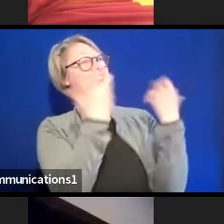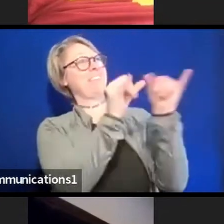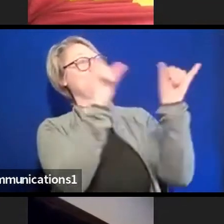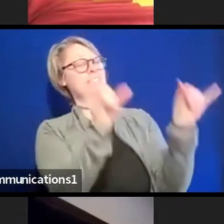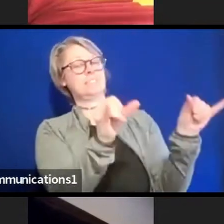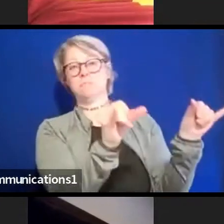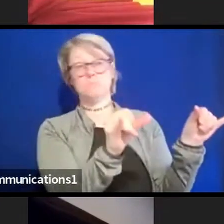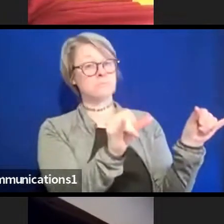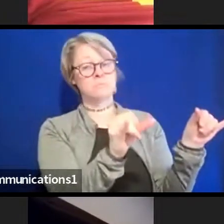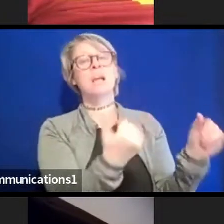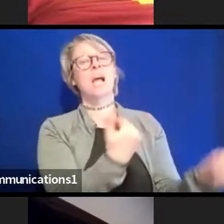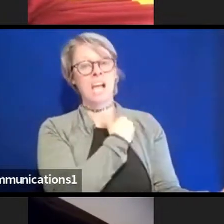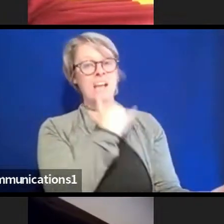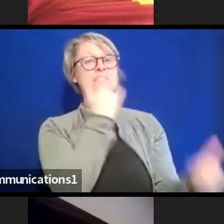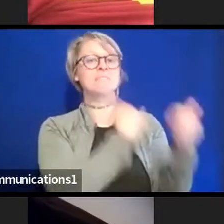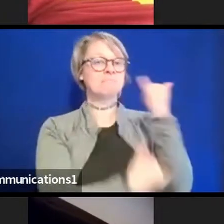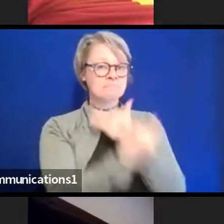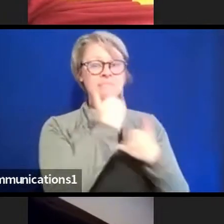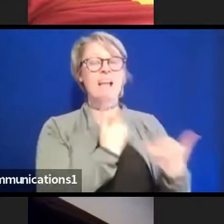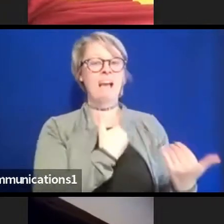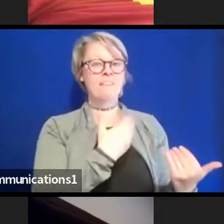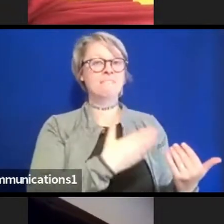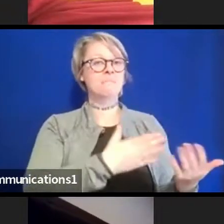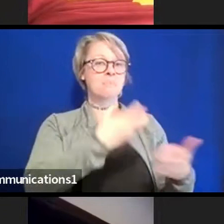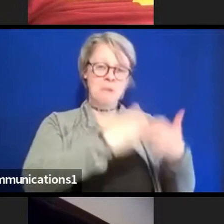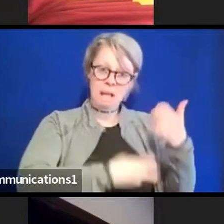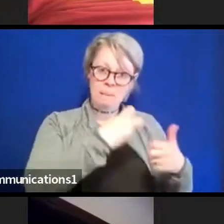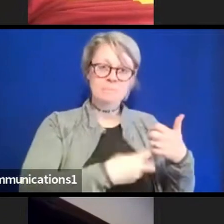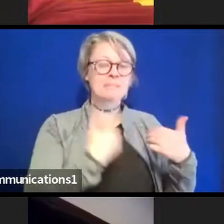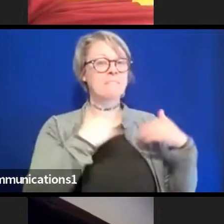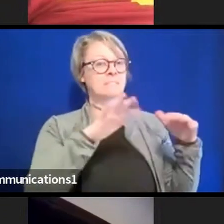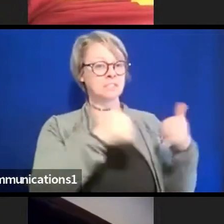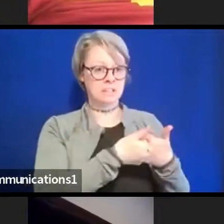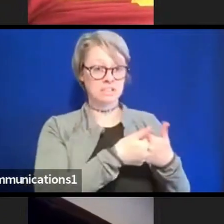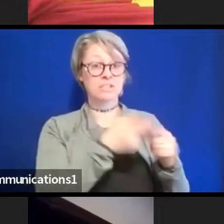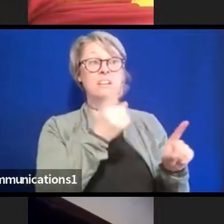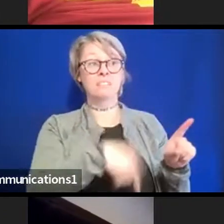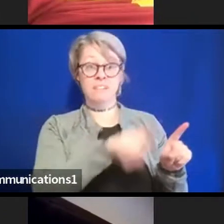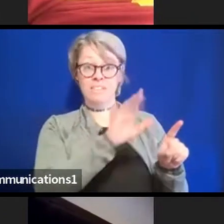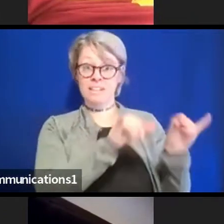a very flawed system, and the system where many people,